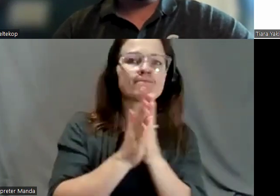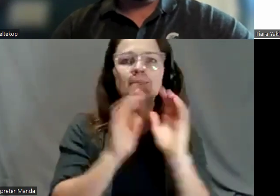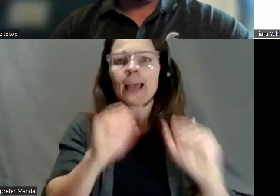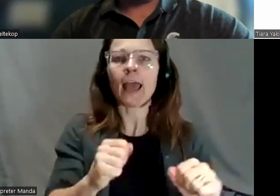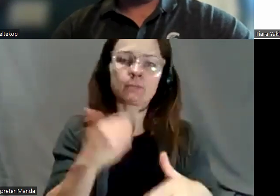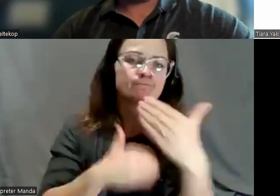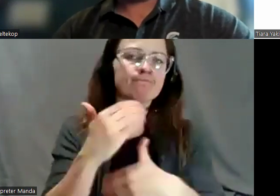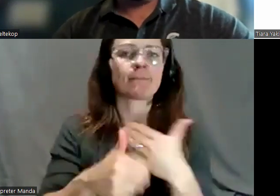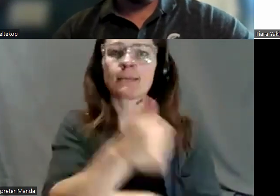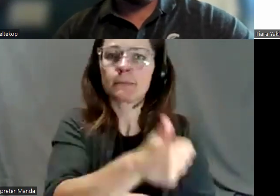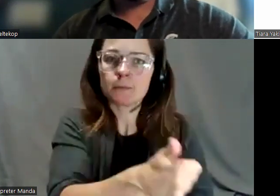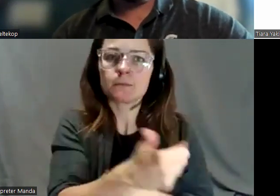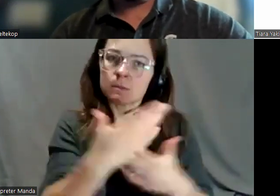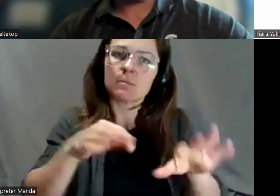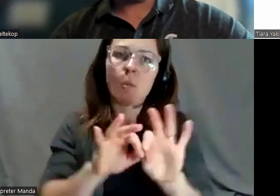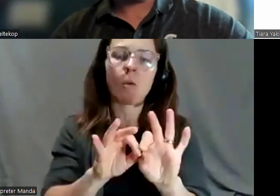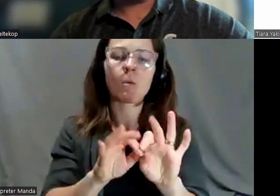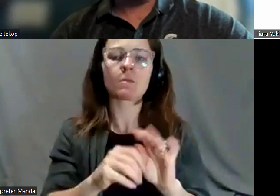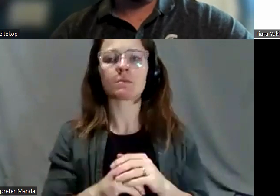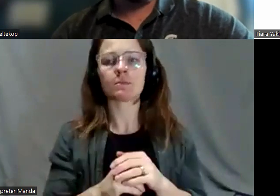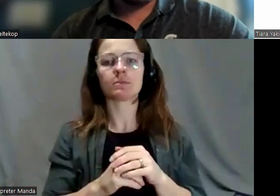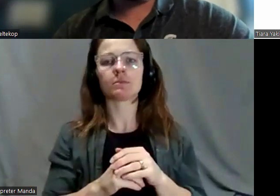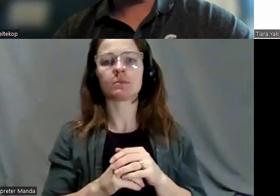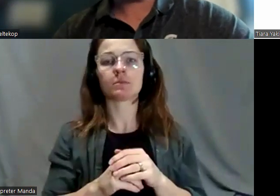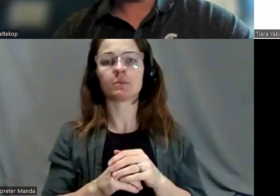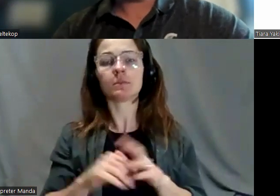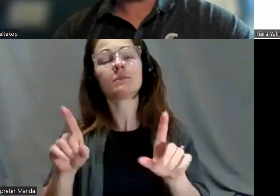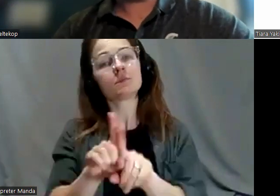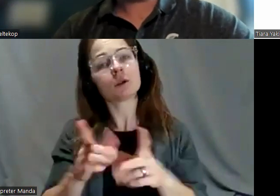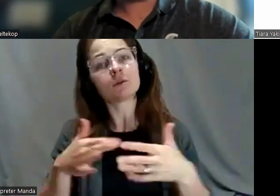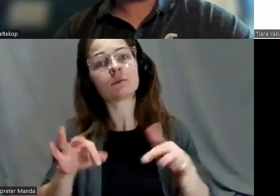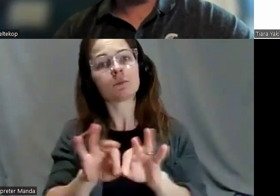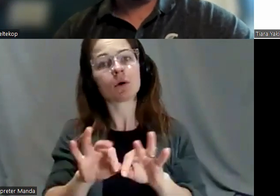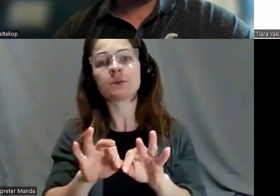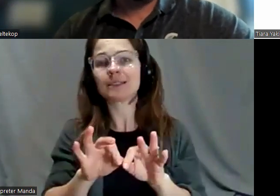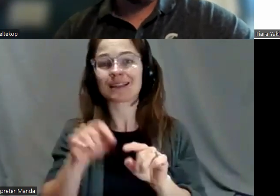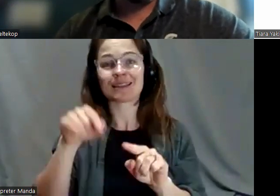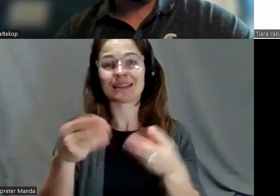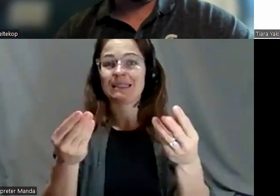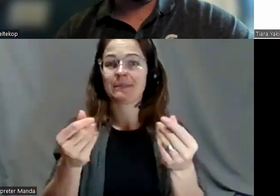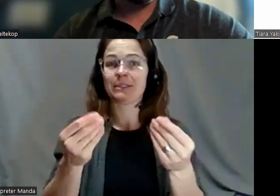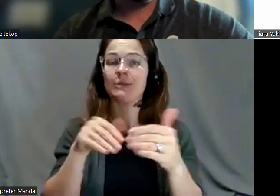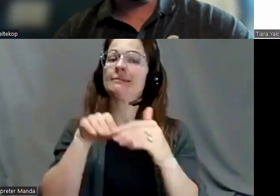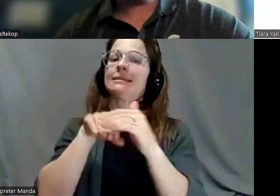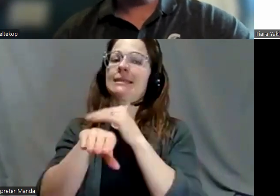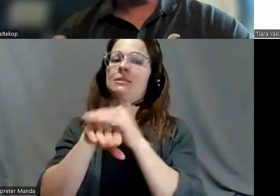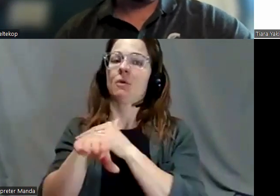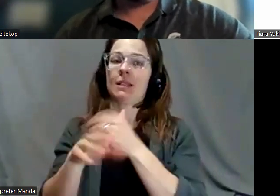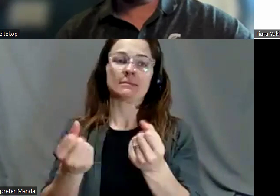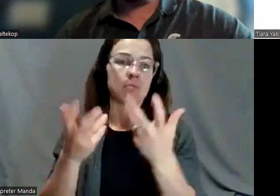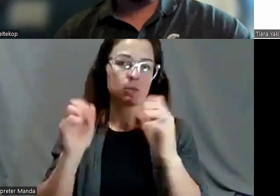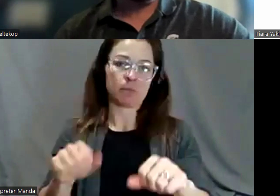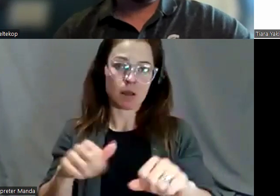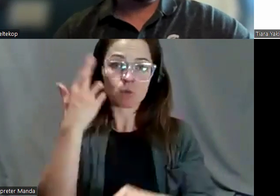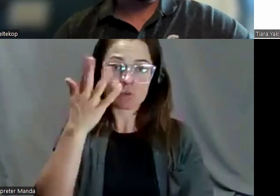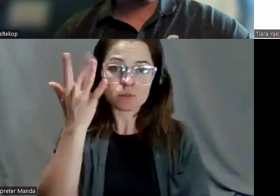So it's very important that as much as possible, these materials are as accessible as they can be, because we